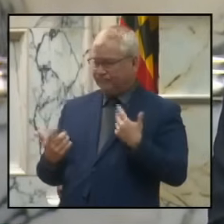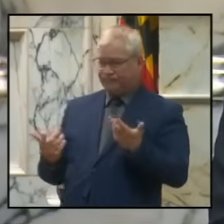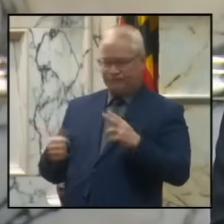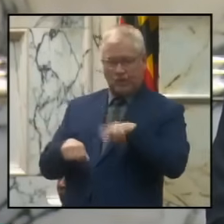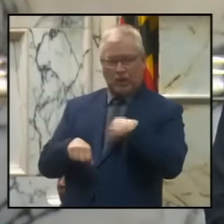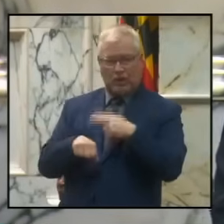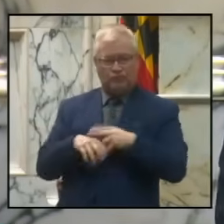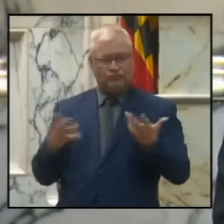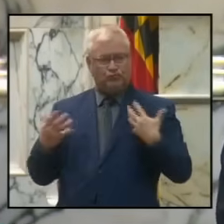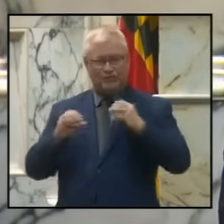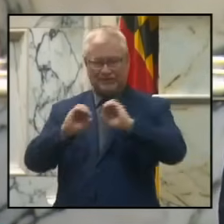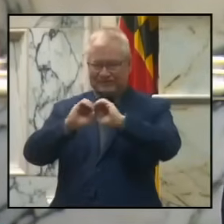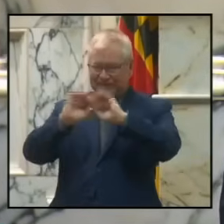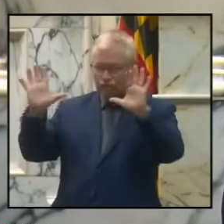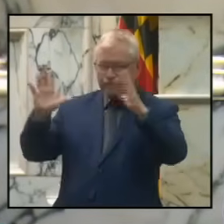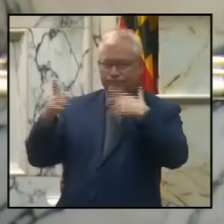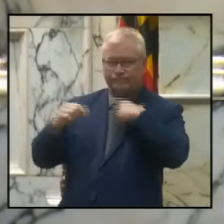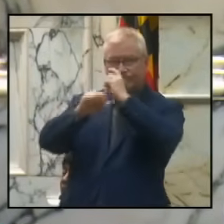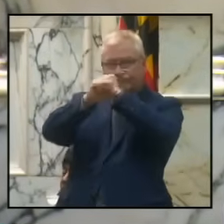we confront chaos.